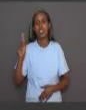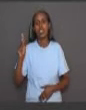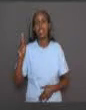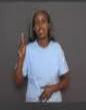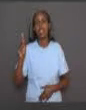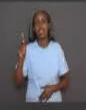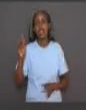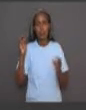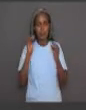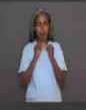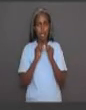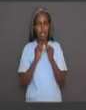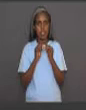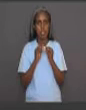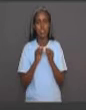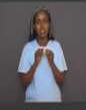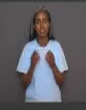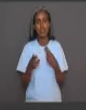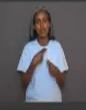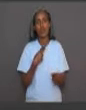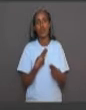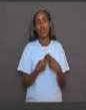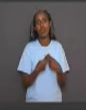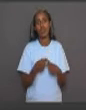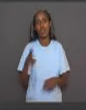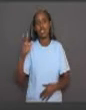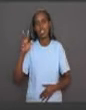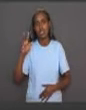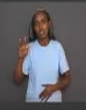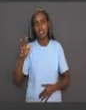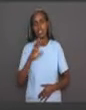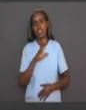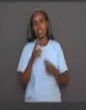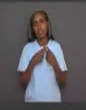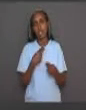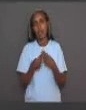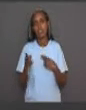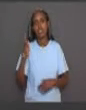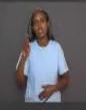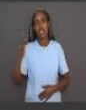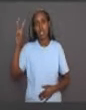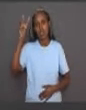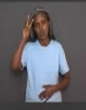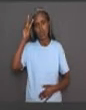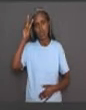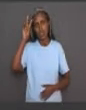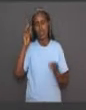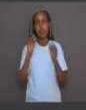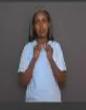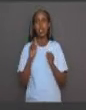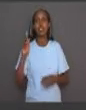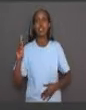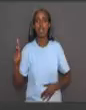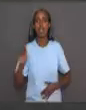k plus the product of 3 times k squared